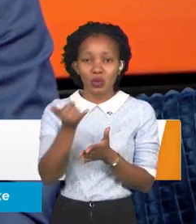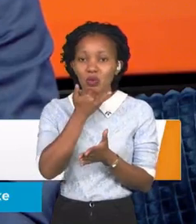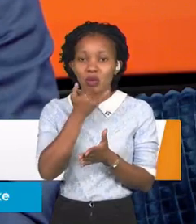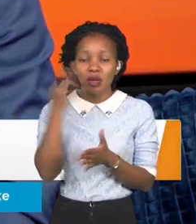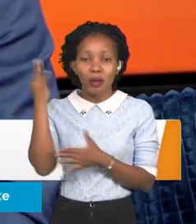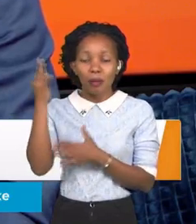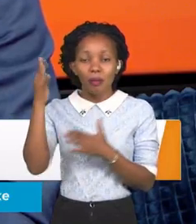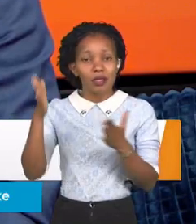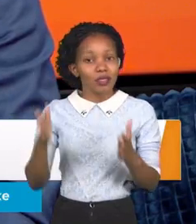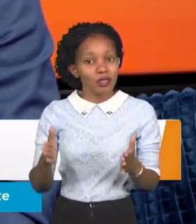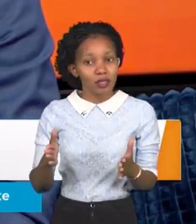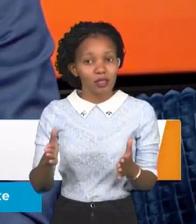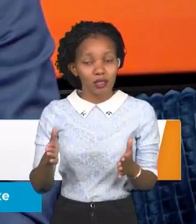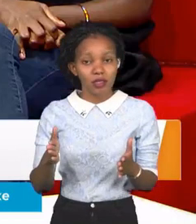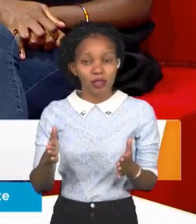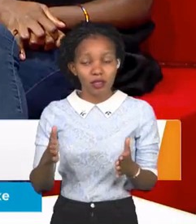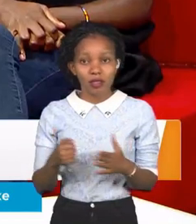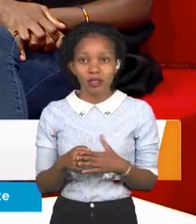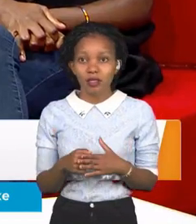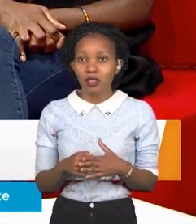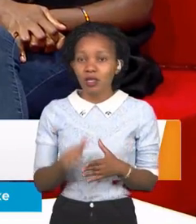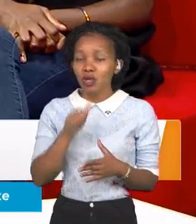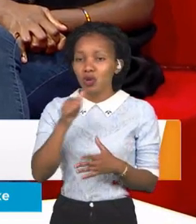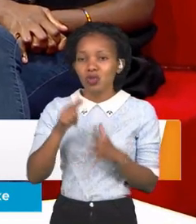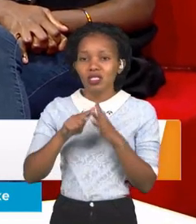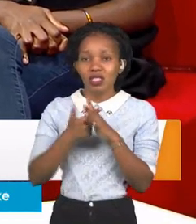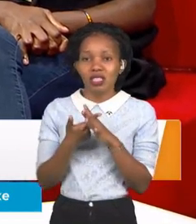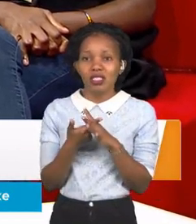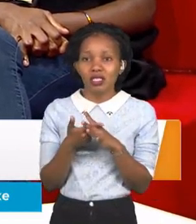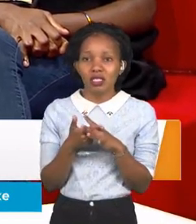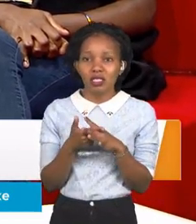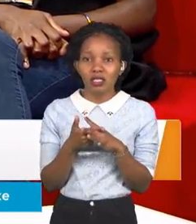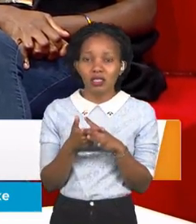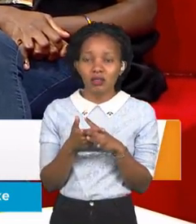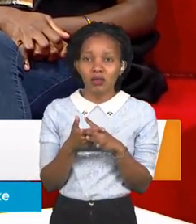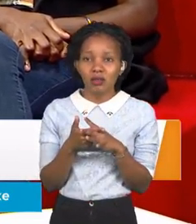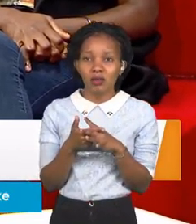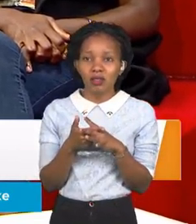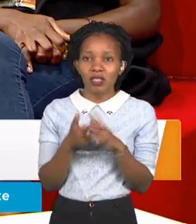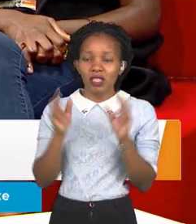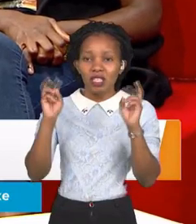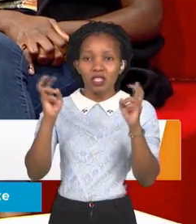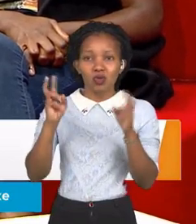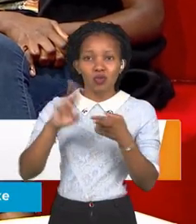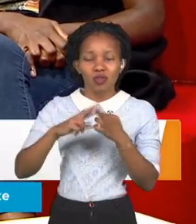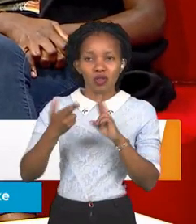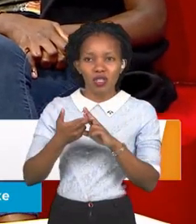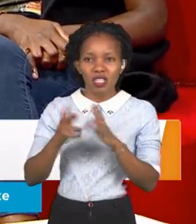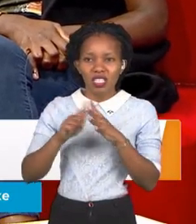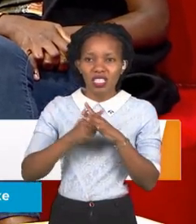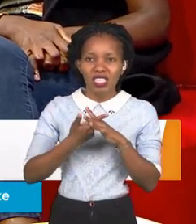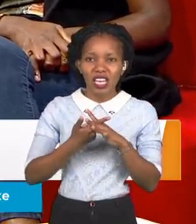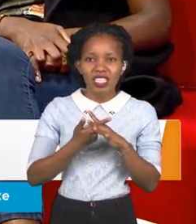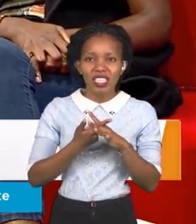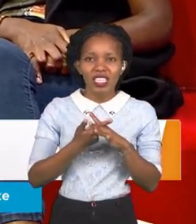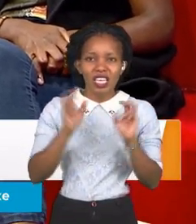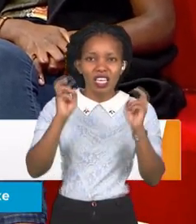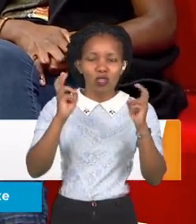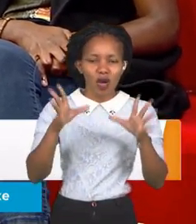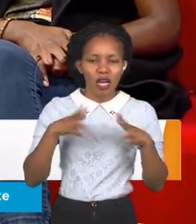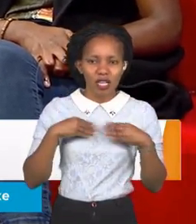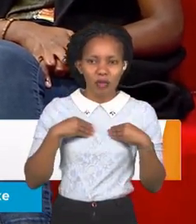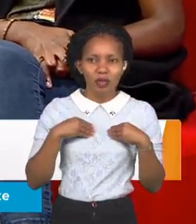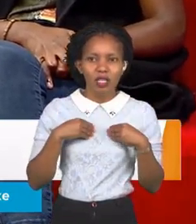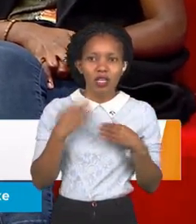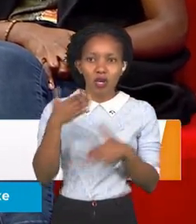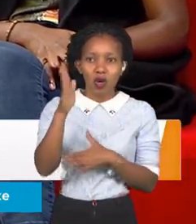Mm-hmm. Let's not even start with the issue of relationships. Let's begin with just the issue of accepting that